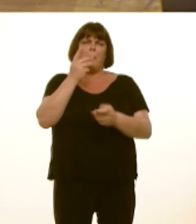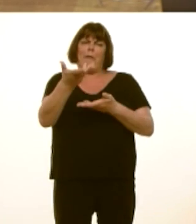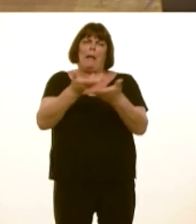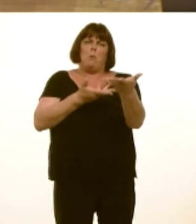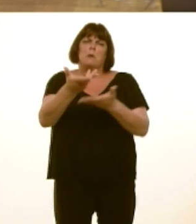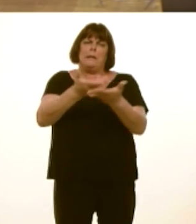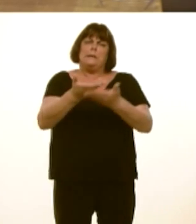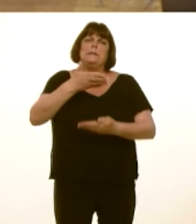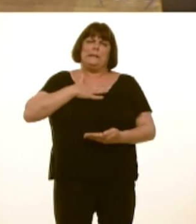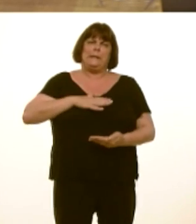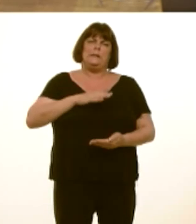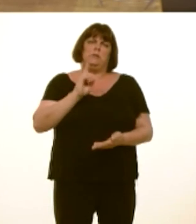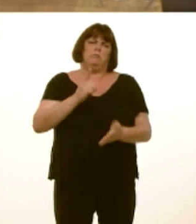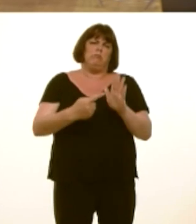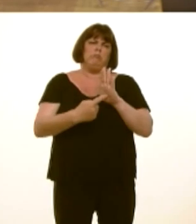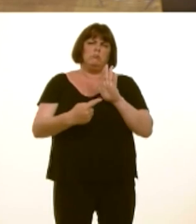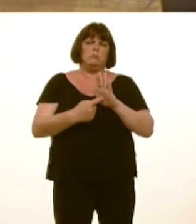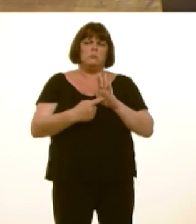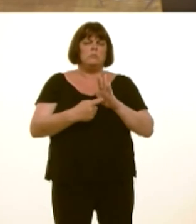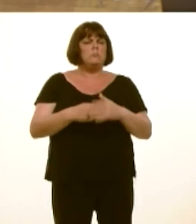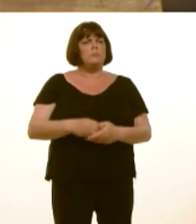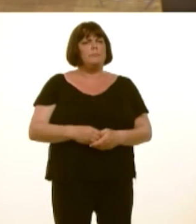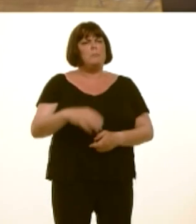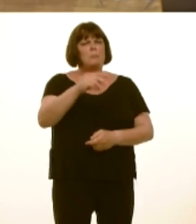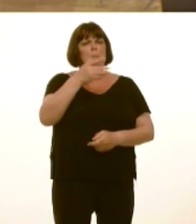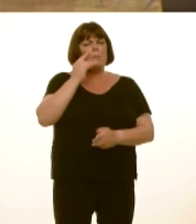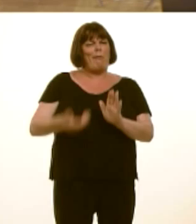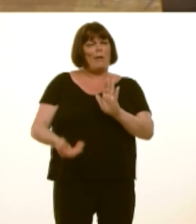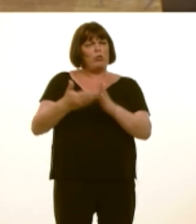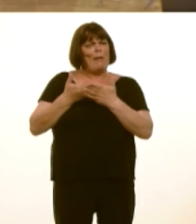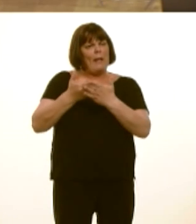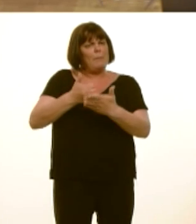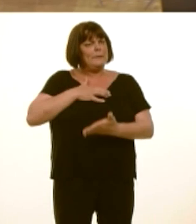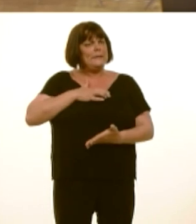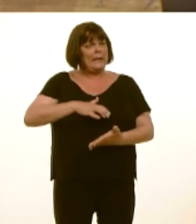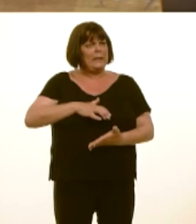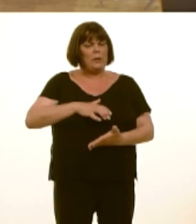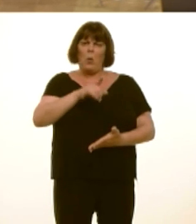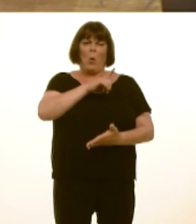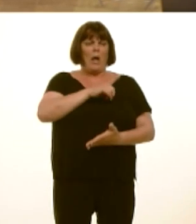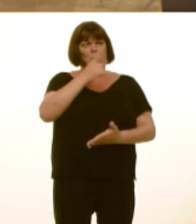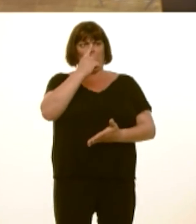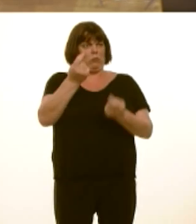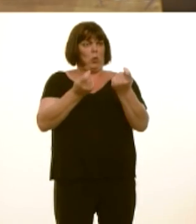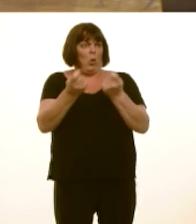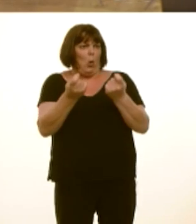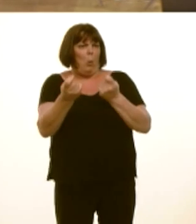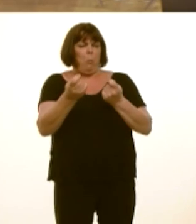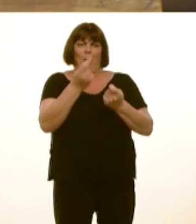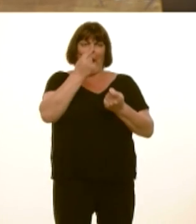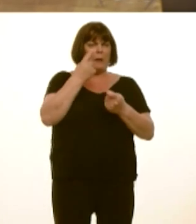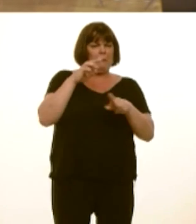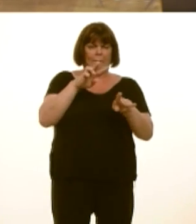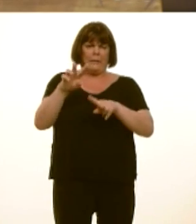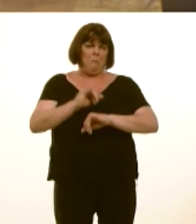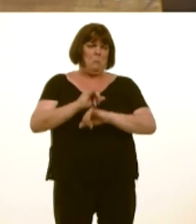have witnessed. There will be people who will need extra help beyond that, possibly, in order to come to terms with what they've seen. We know,